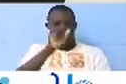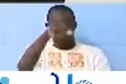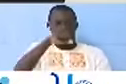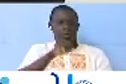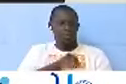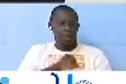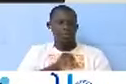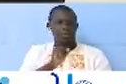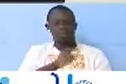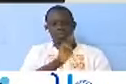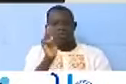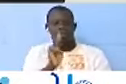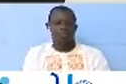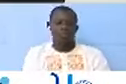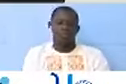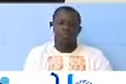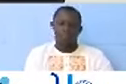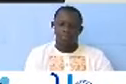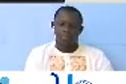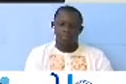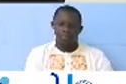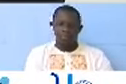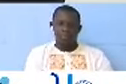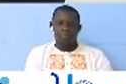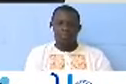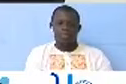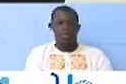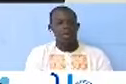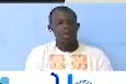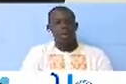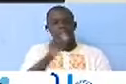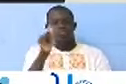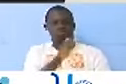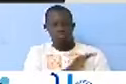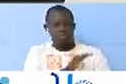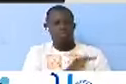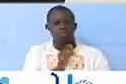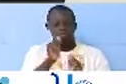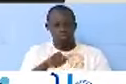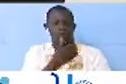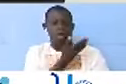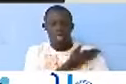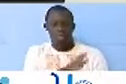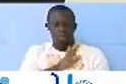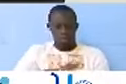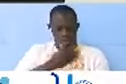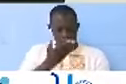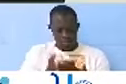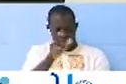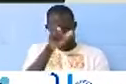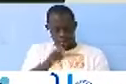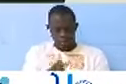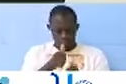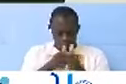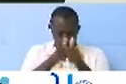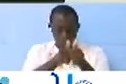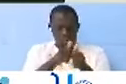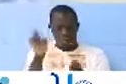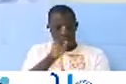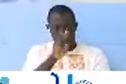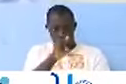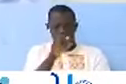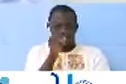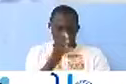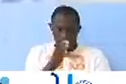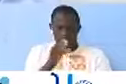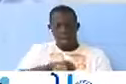ni kana sele nyoka ala diamo ani la diamo ni kana sele nyoka. And also to allow the interpreters to follow what you are saying as well as the audience.